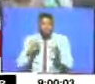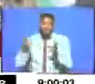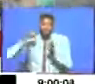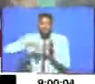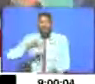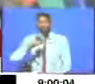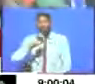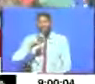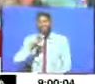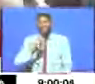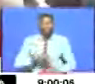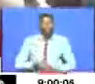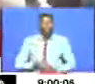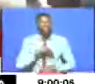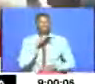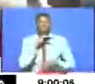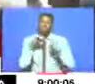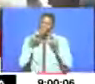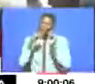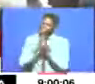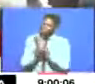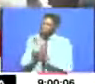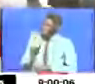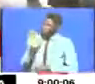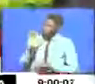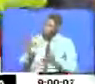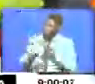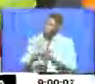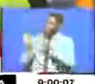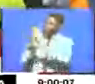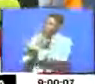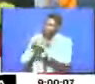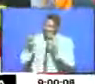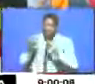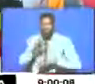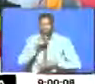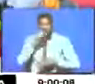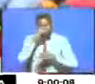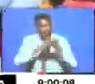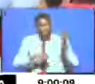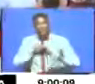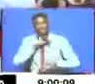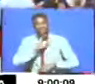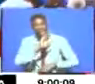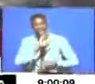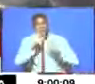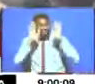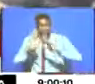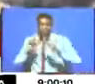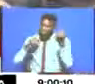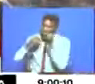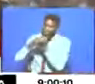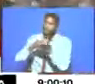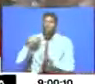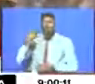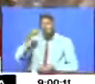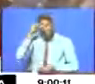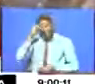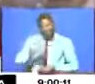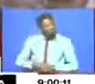Raila denied claims made by Deputy President William Ruto that his campaign is being funded by taxpayers.